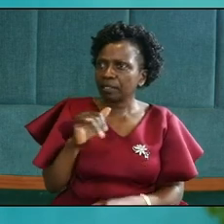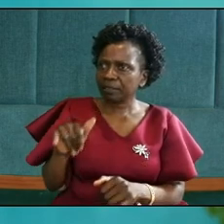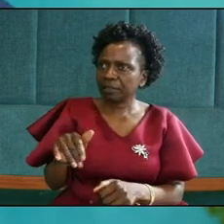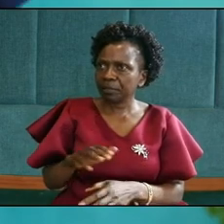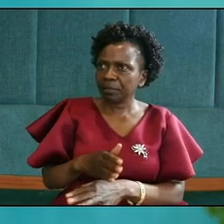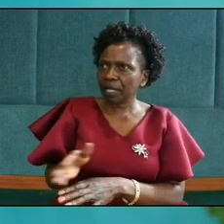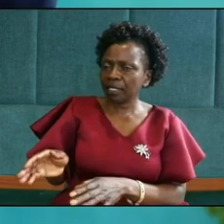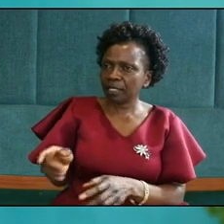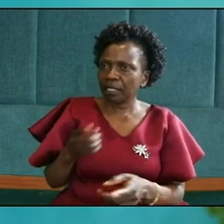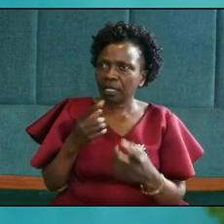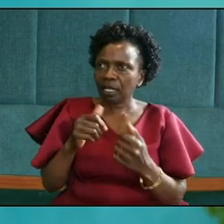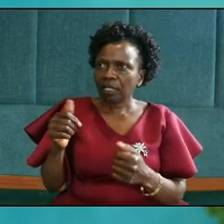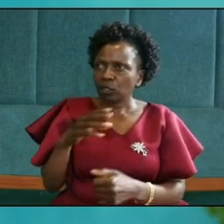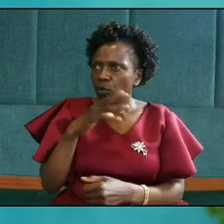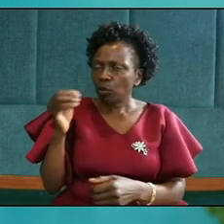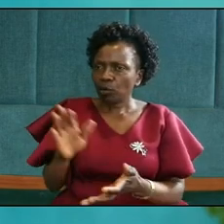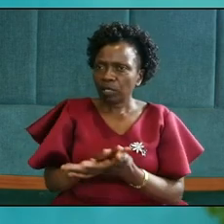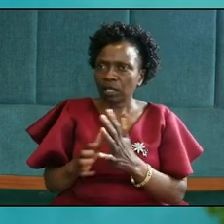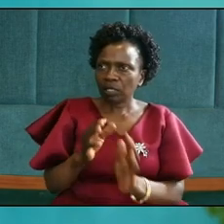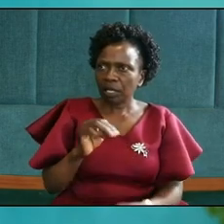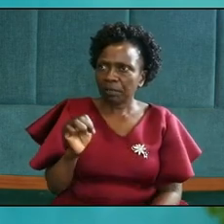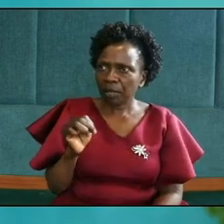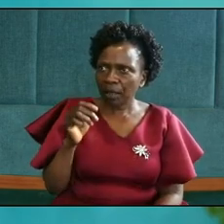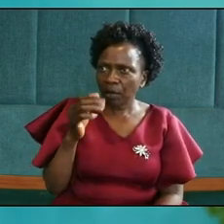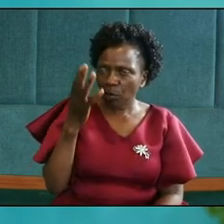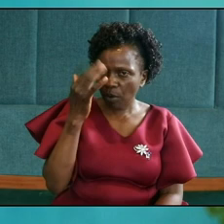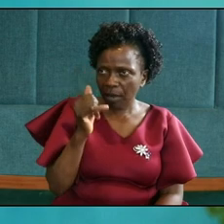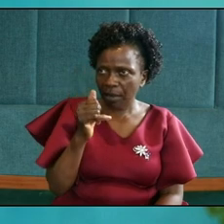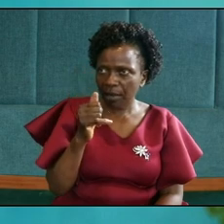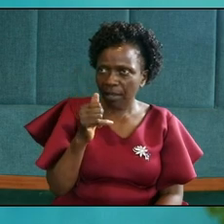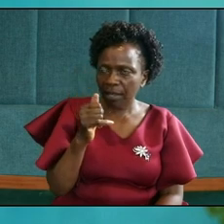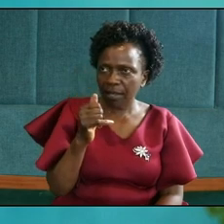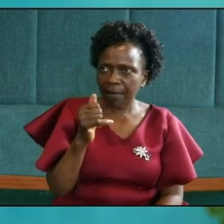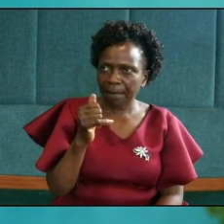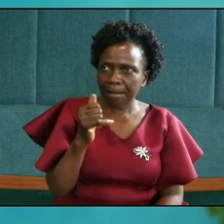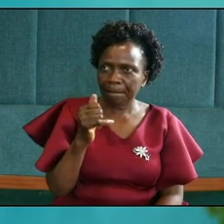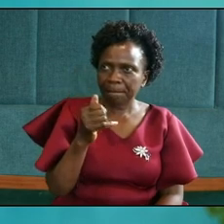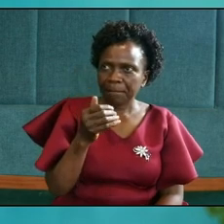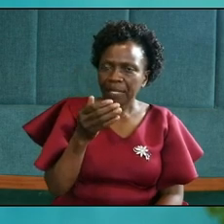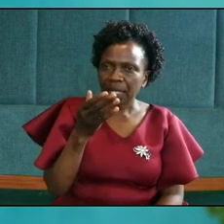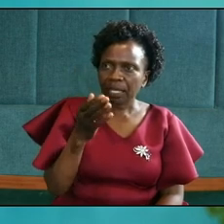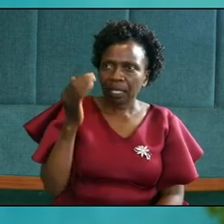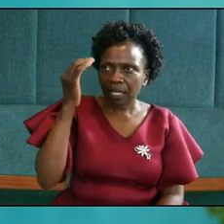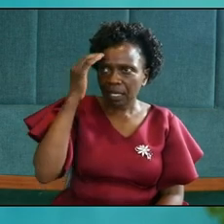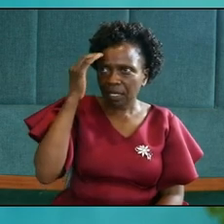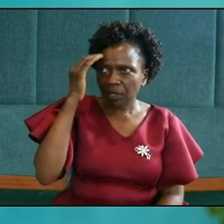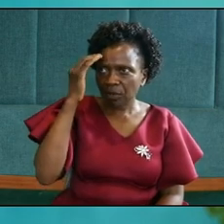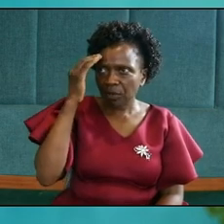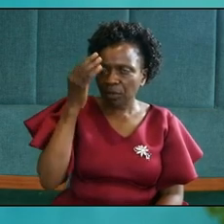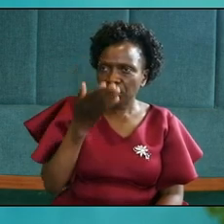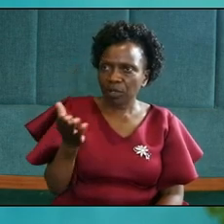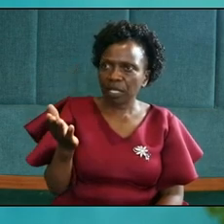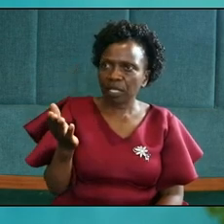told the others to go ahead without him because he will follow them later. Why? He knew he had messed up the little